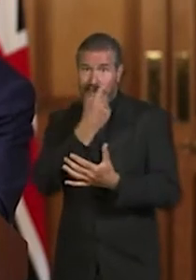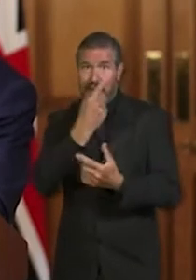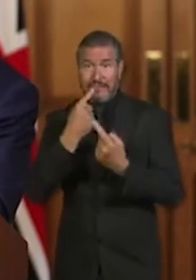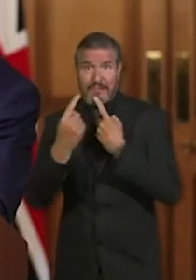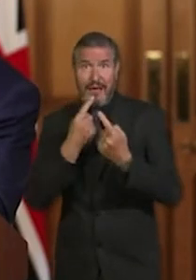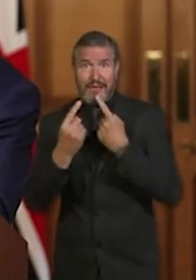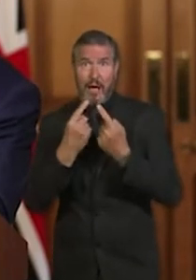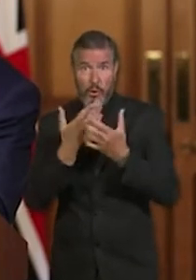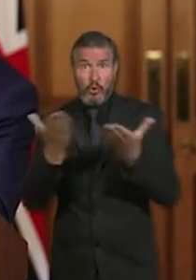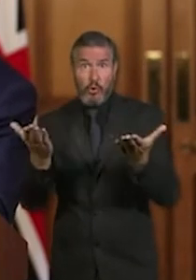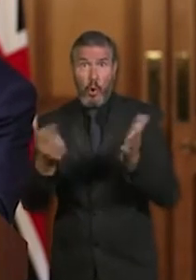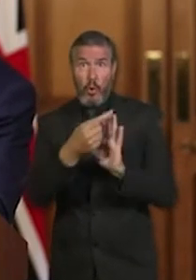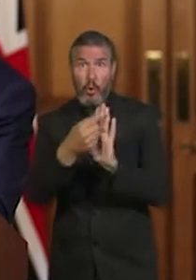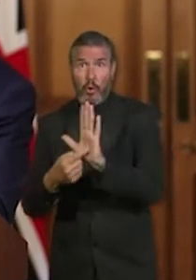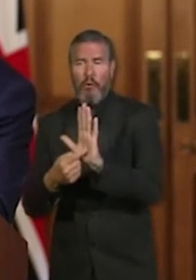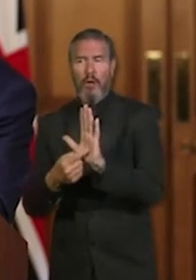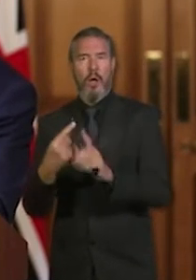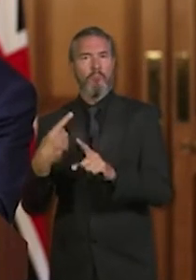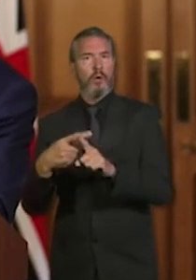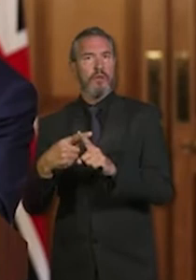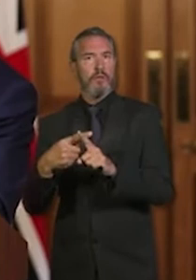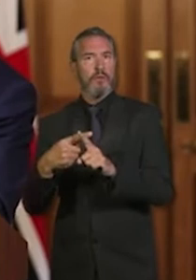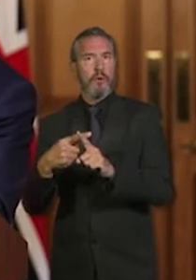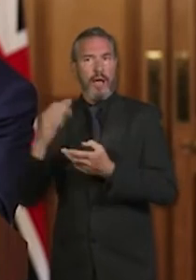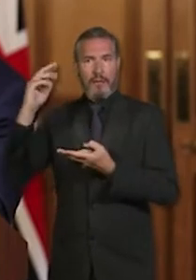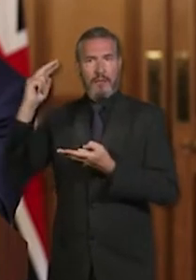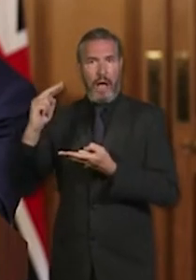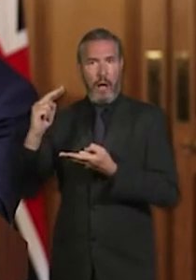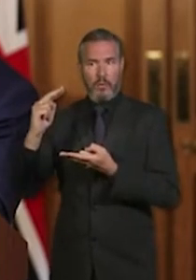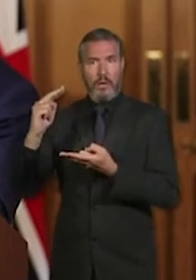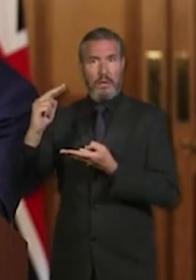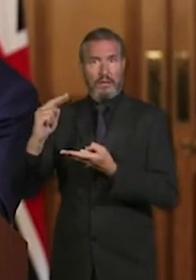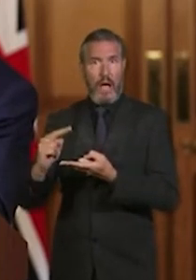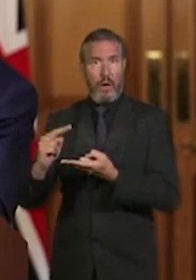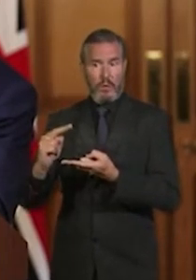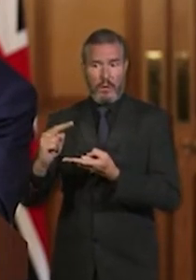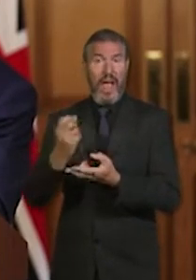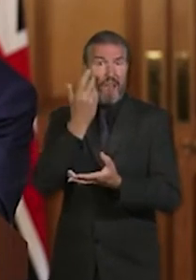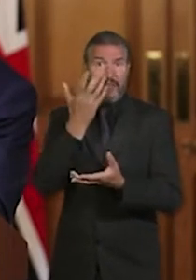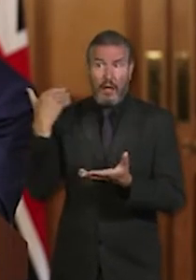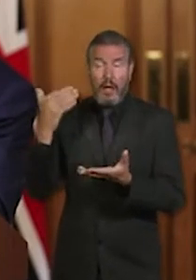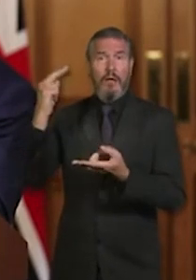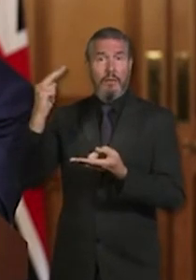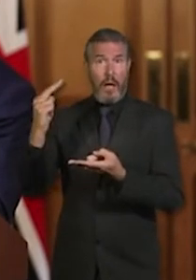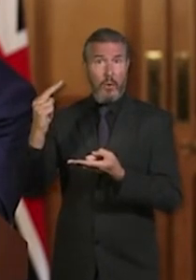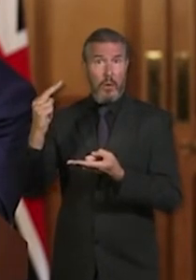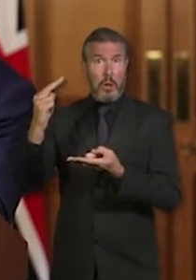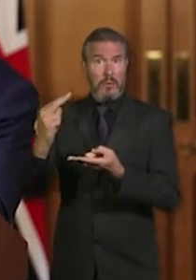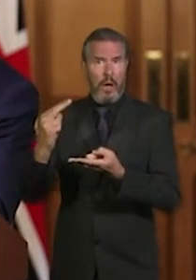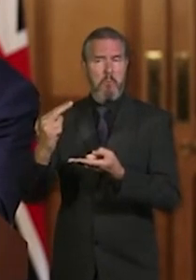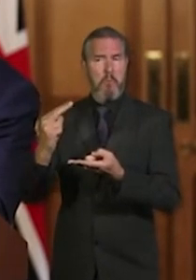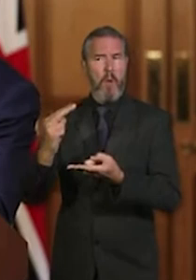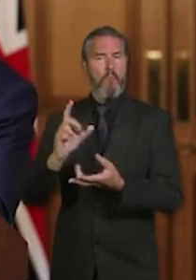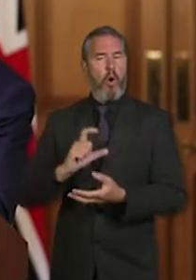moving in the right direction, and that's why we're able to say that coronavirus is in retreat, and that's why we're able